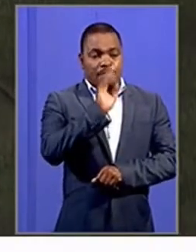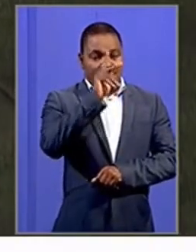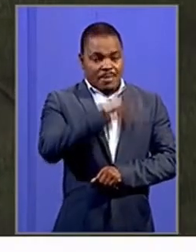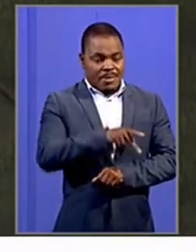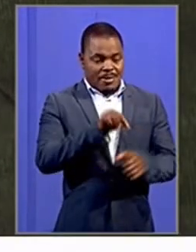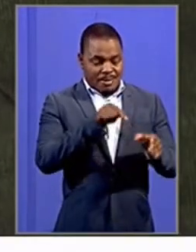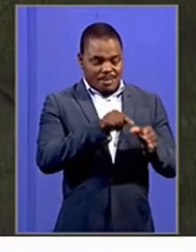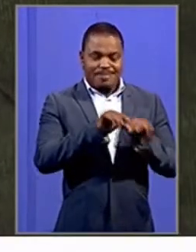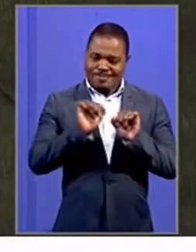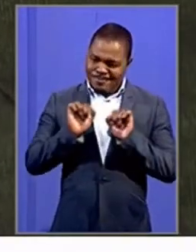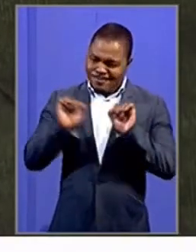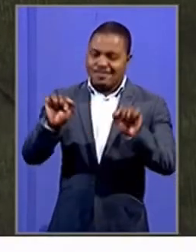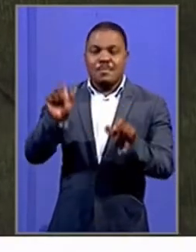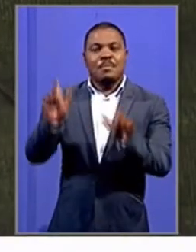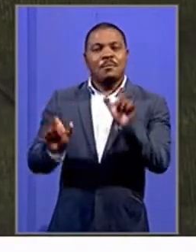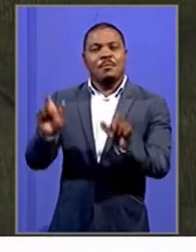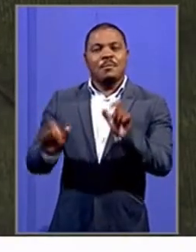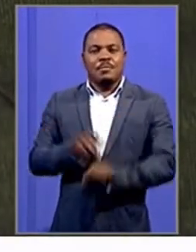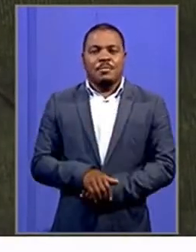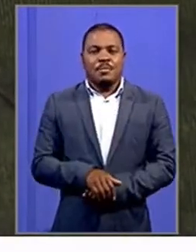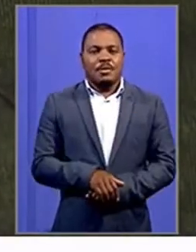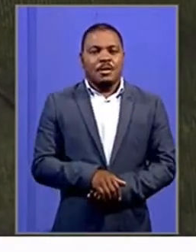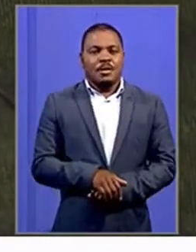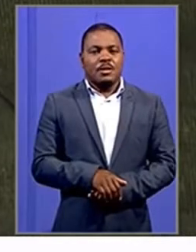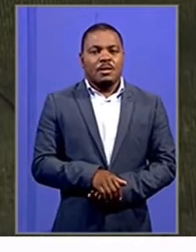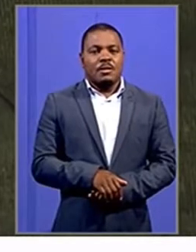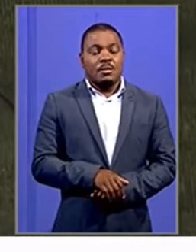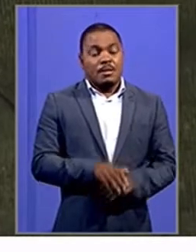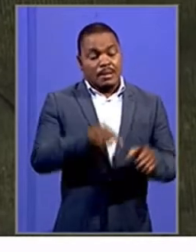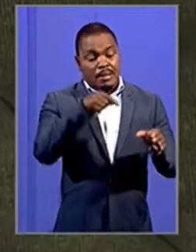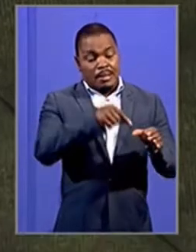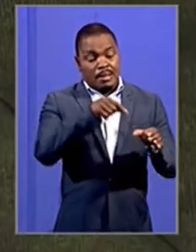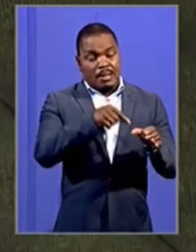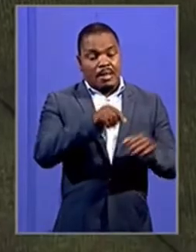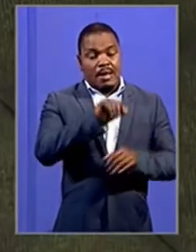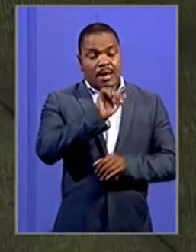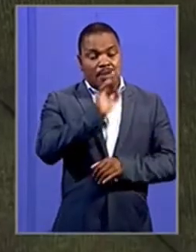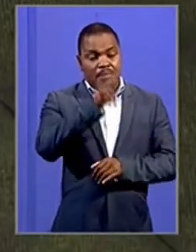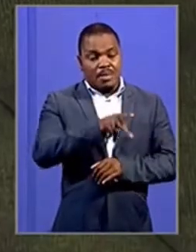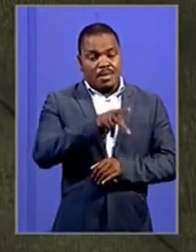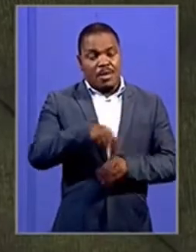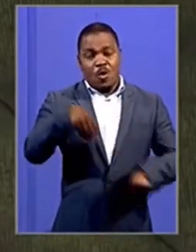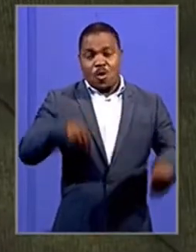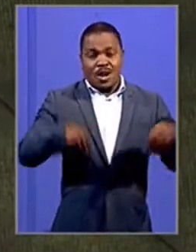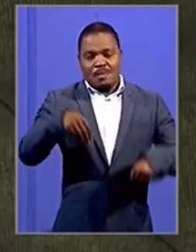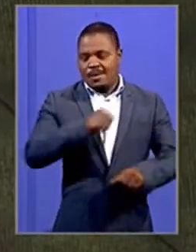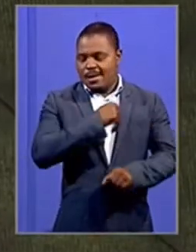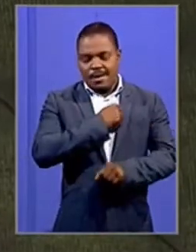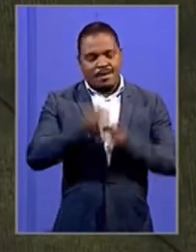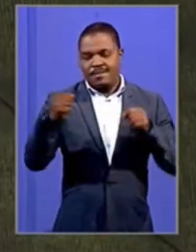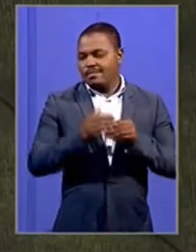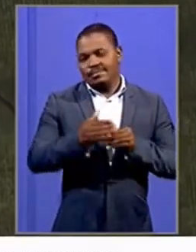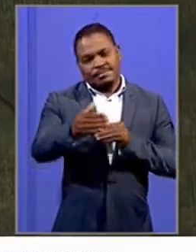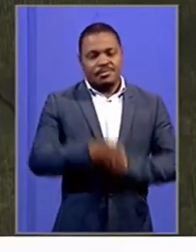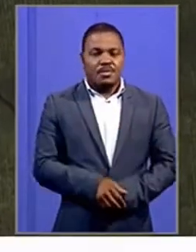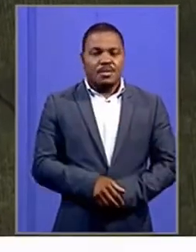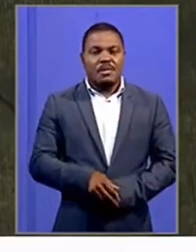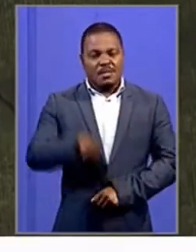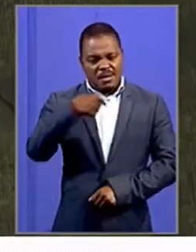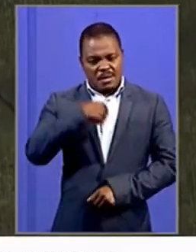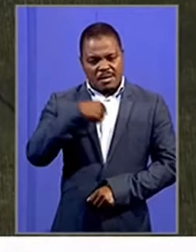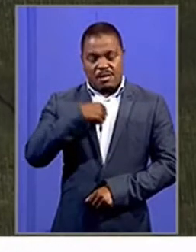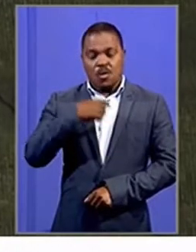people. The IFP will never be corrupt. I can